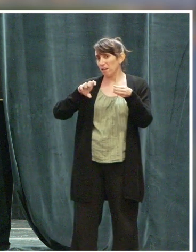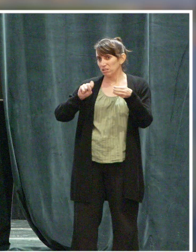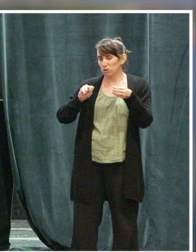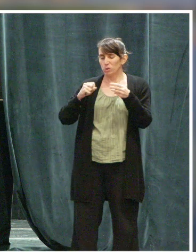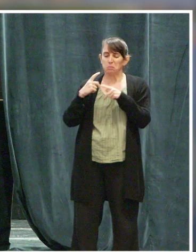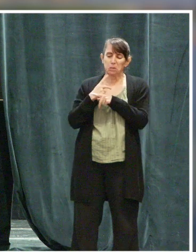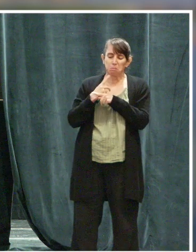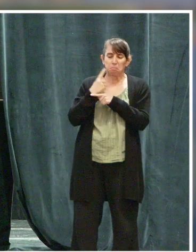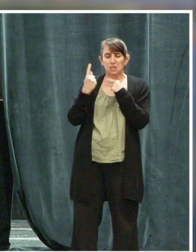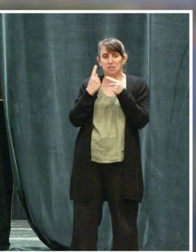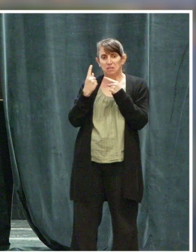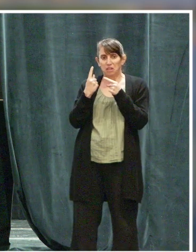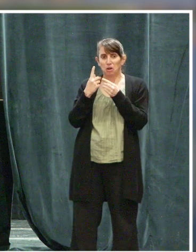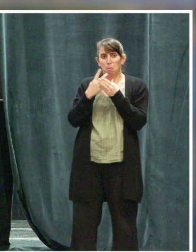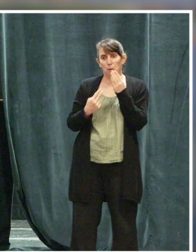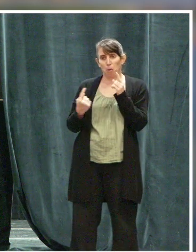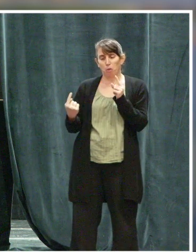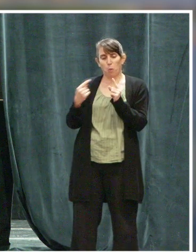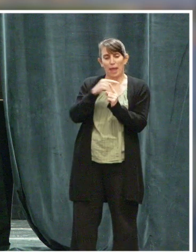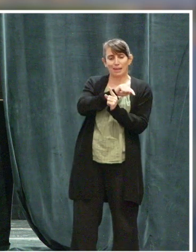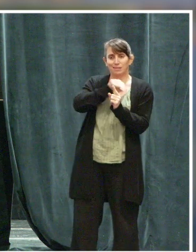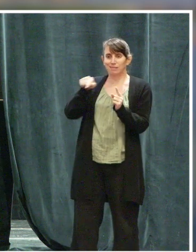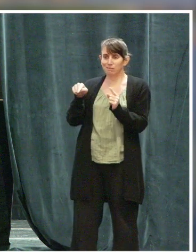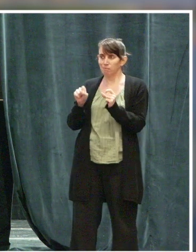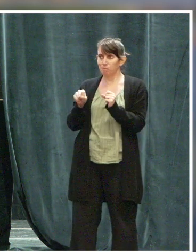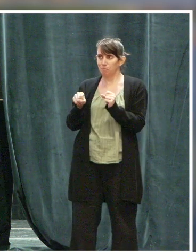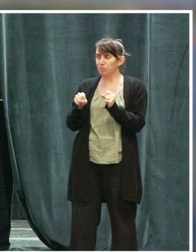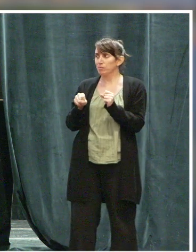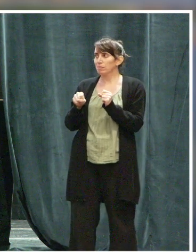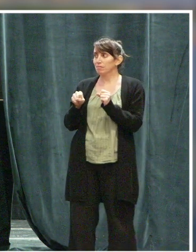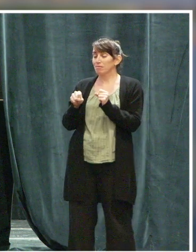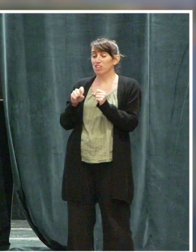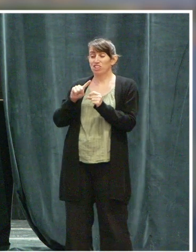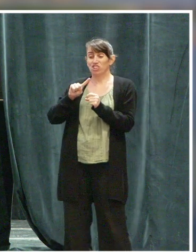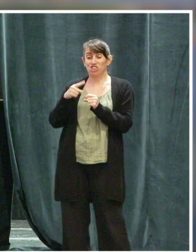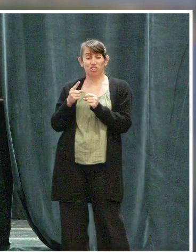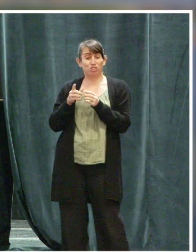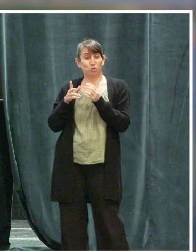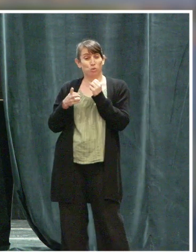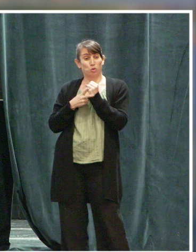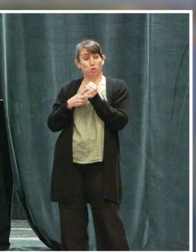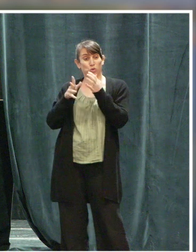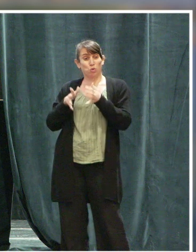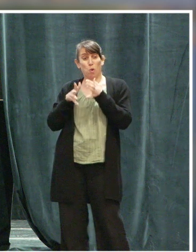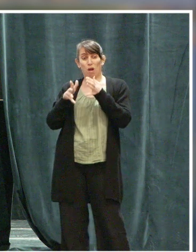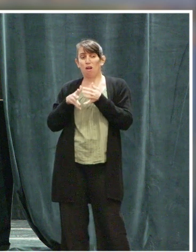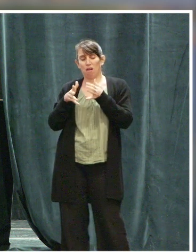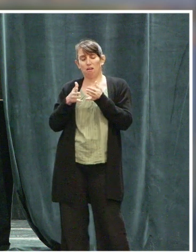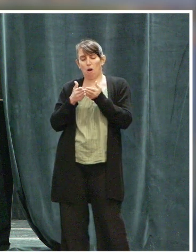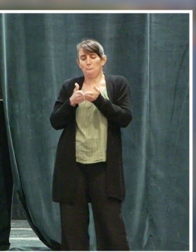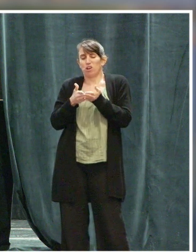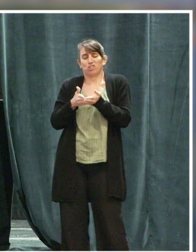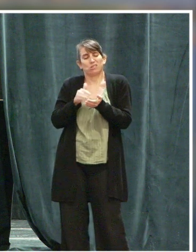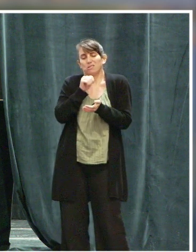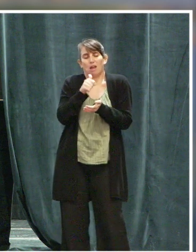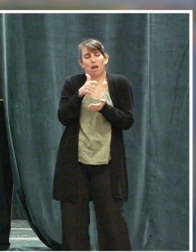elements both ways. Secondly, just to store the salvage material on barges would not be cost effective. It'd be